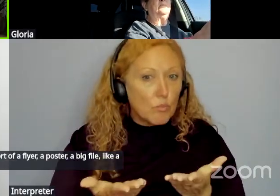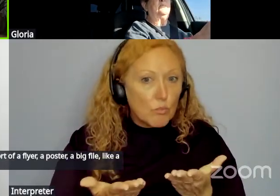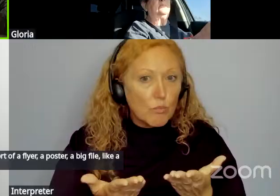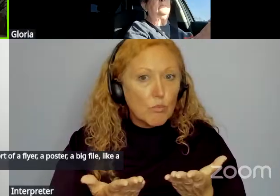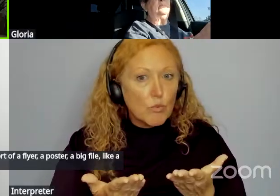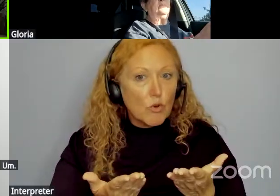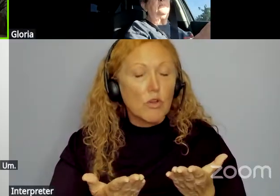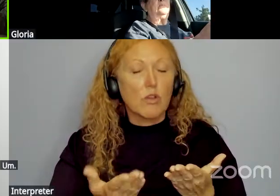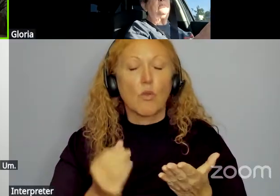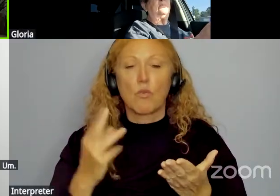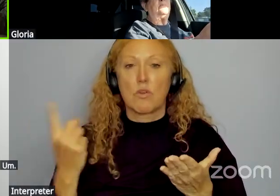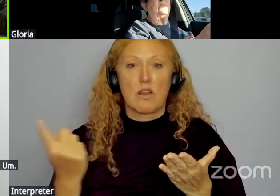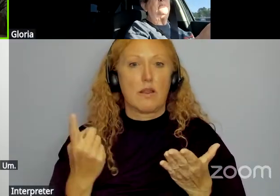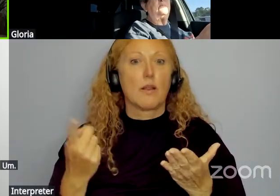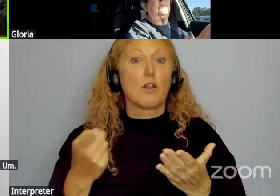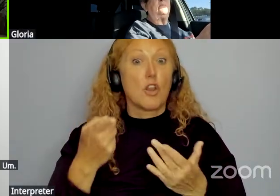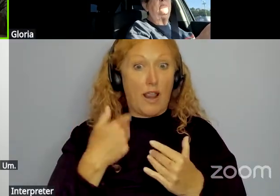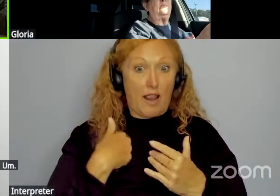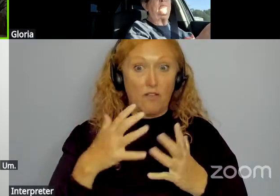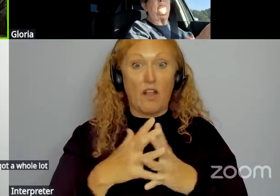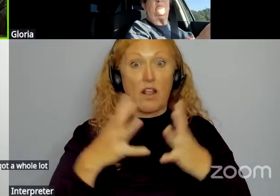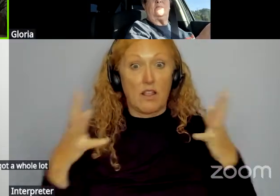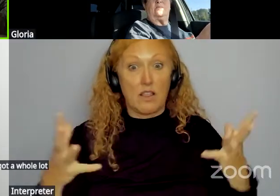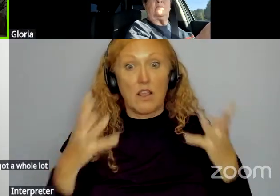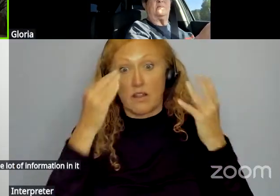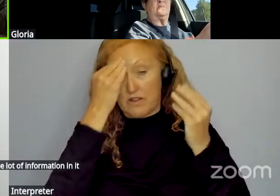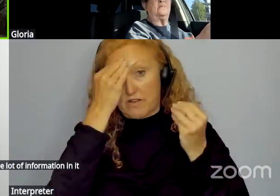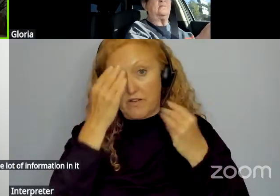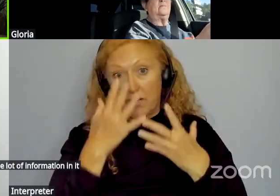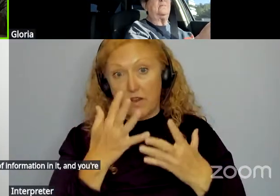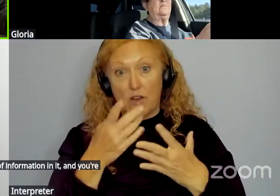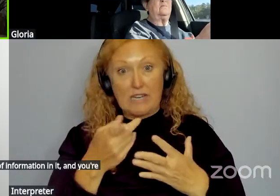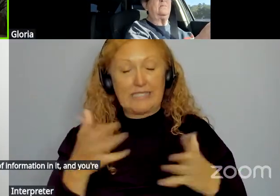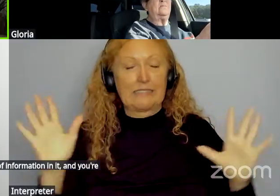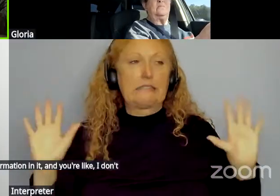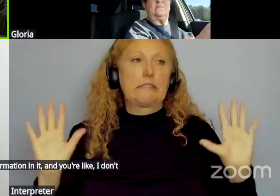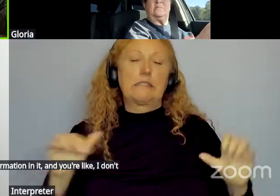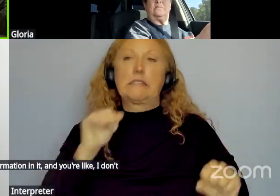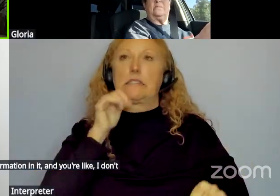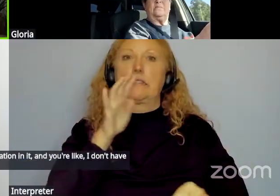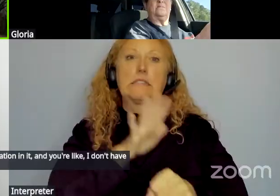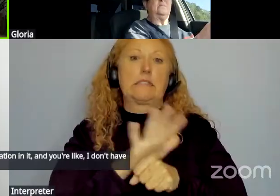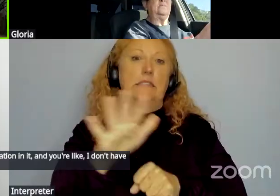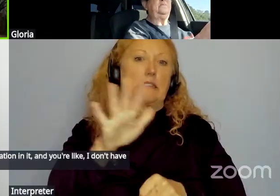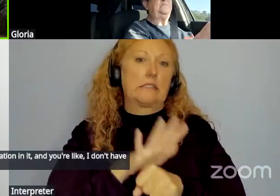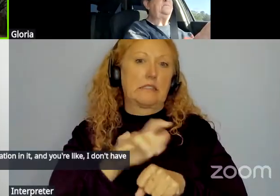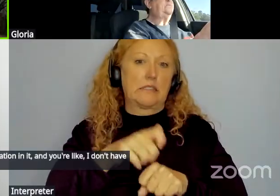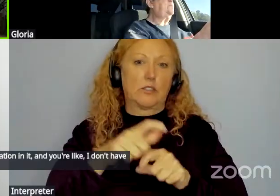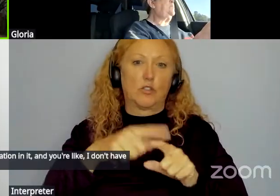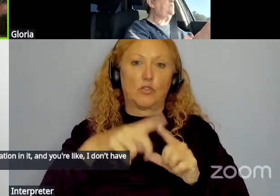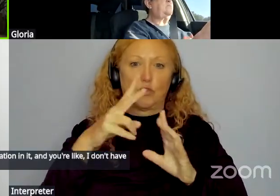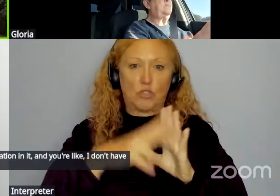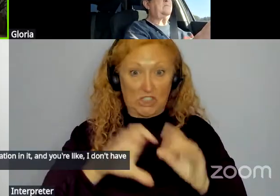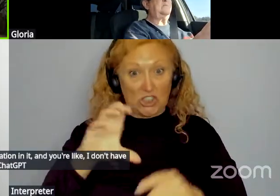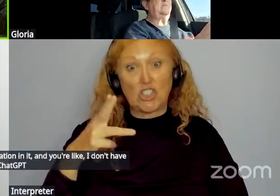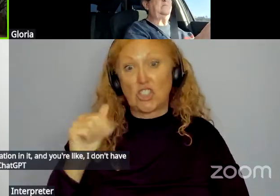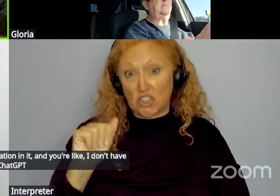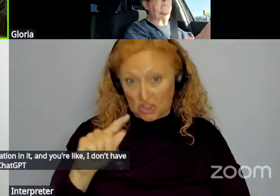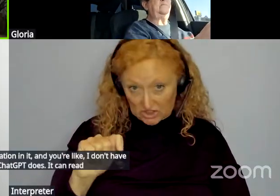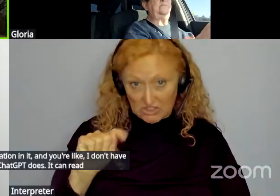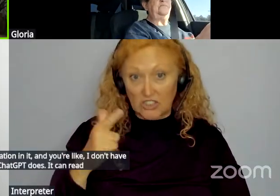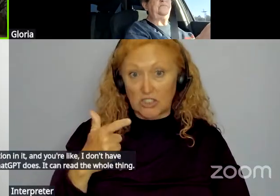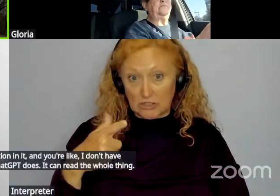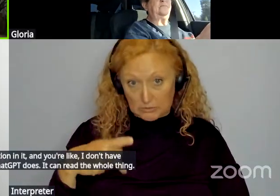um, that's got a whole lot of information in it. And you're like, I don't have the time to read all of this. Well, ChatGPT does. It can read the whole